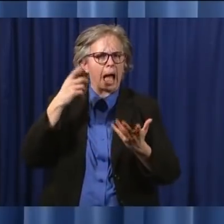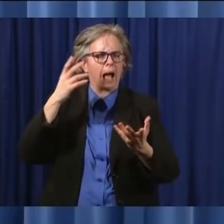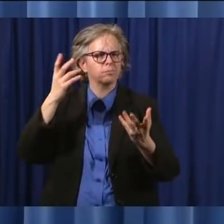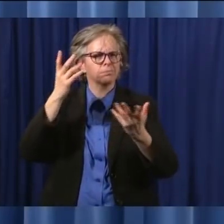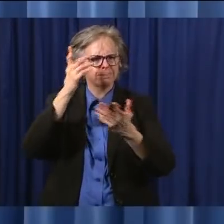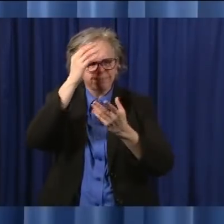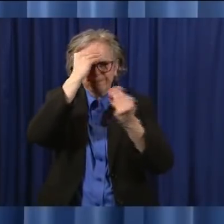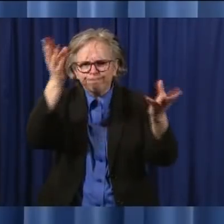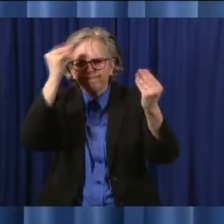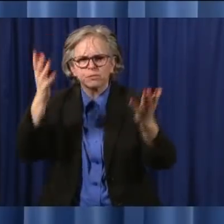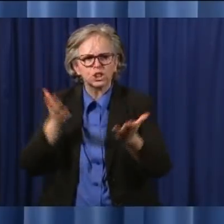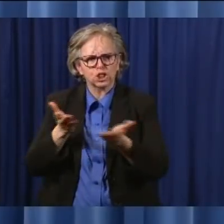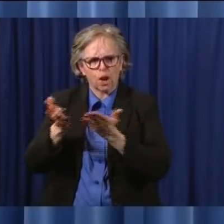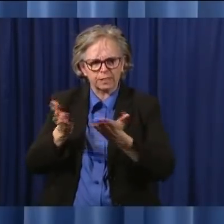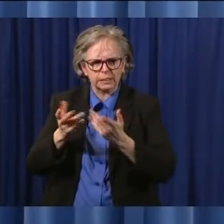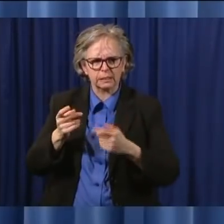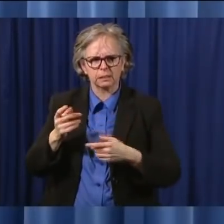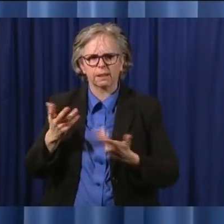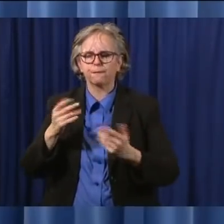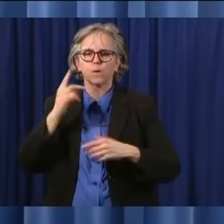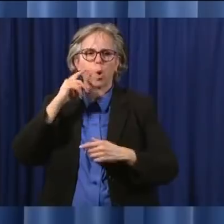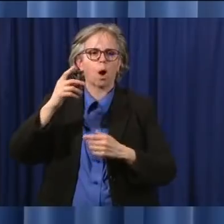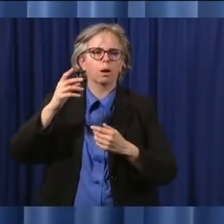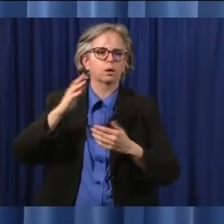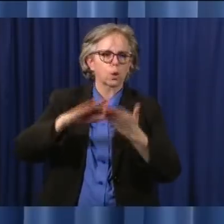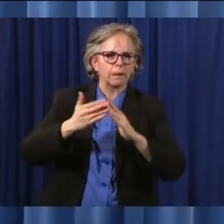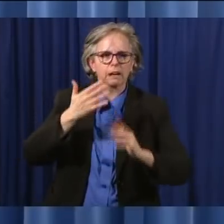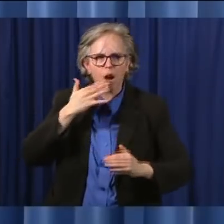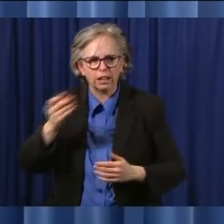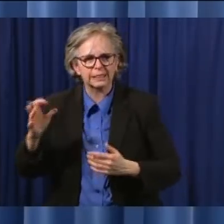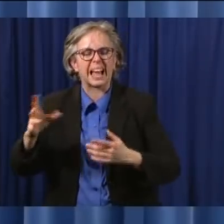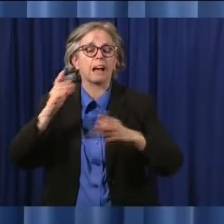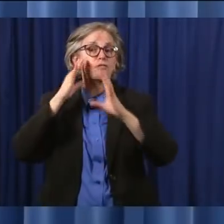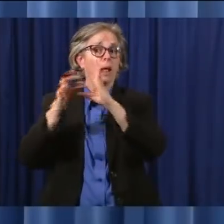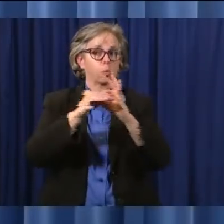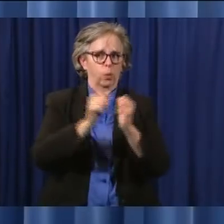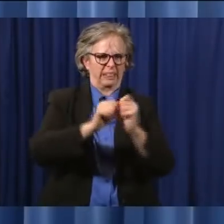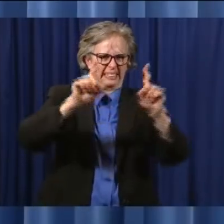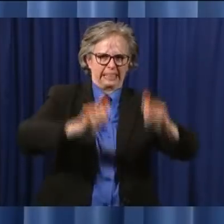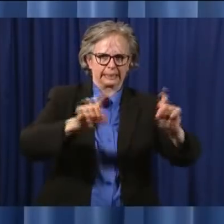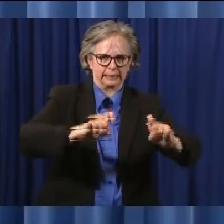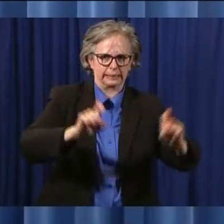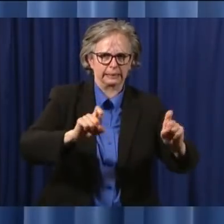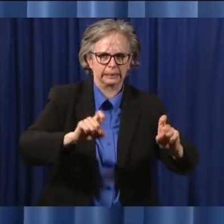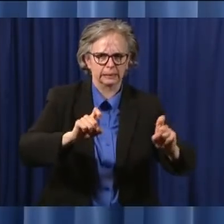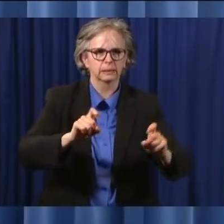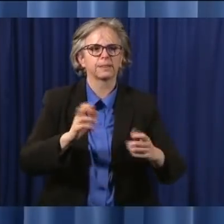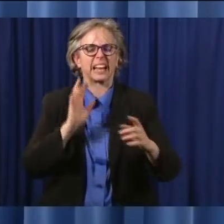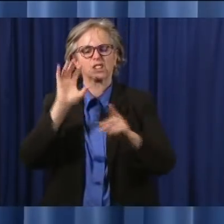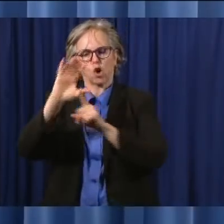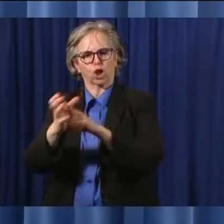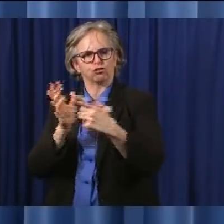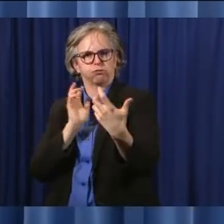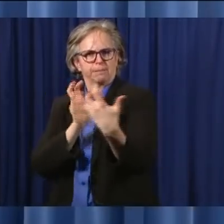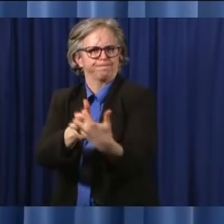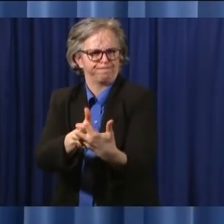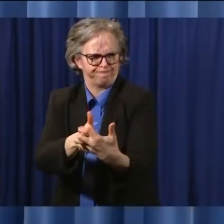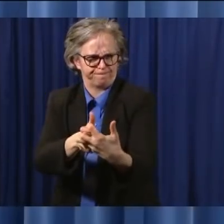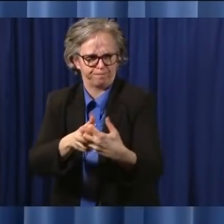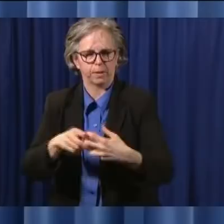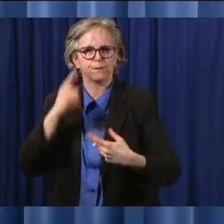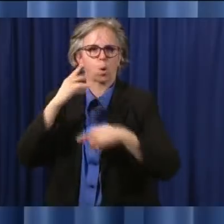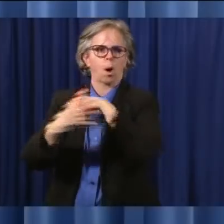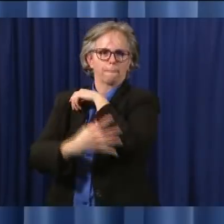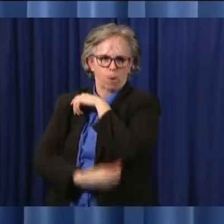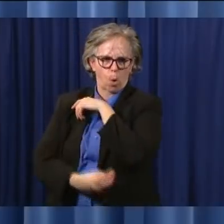Expanding testing capacity and access for minorities and high-risk populations. Using data to